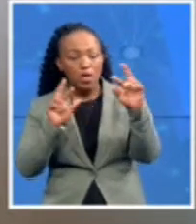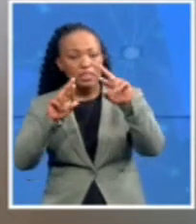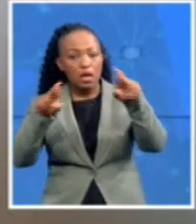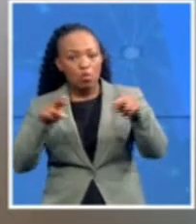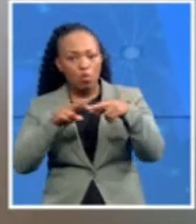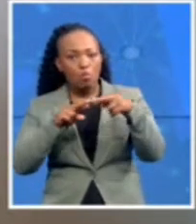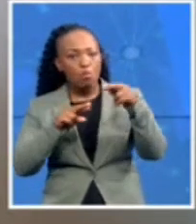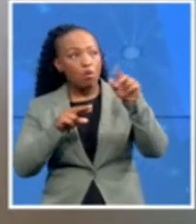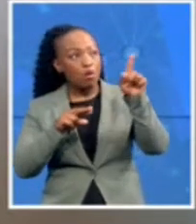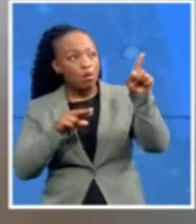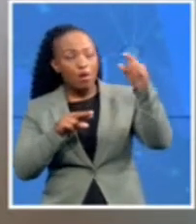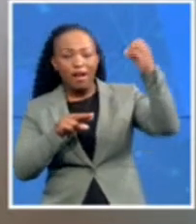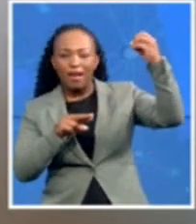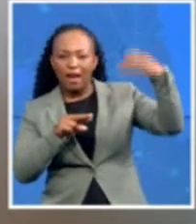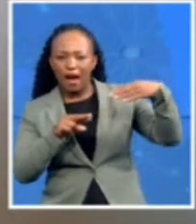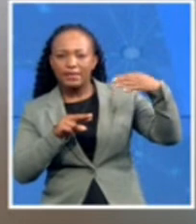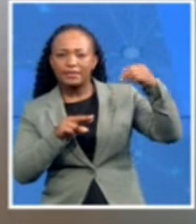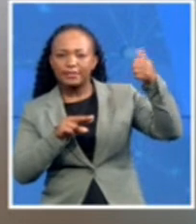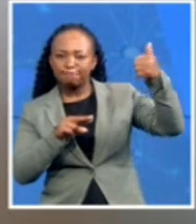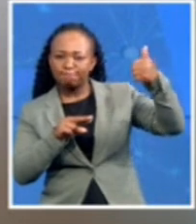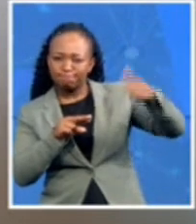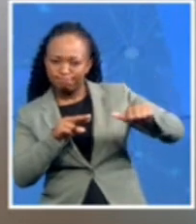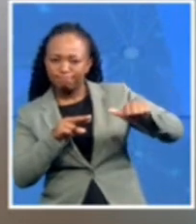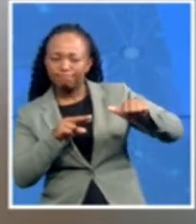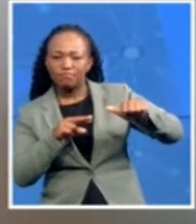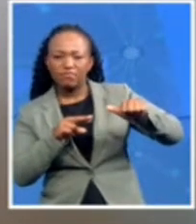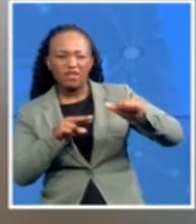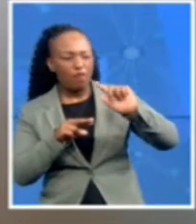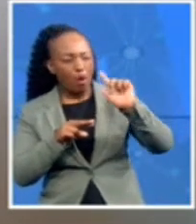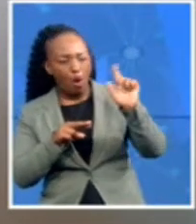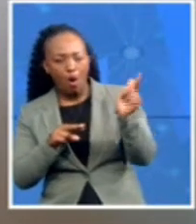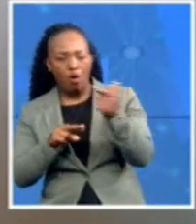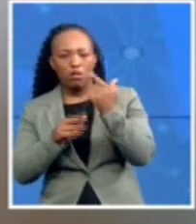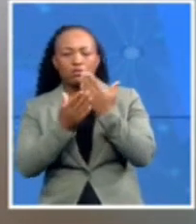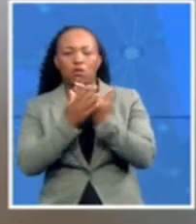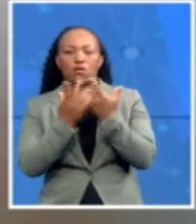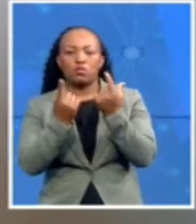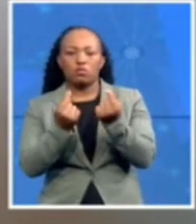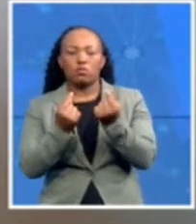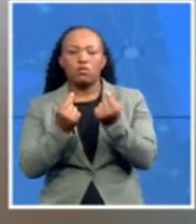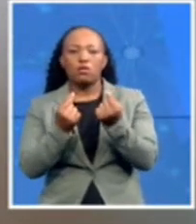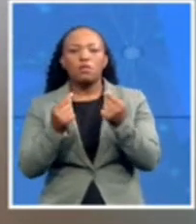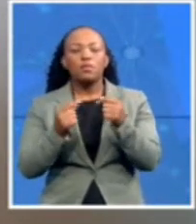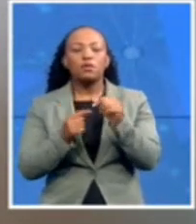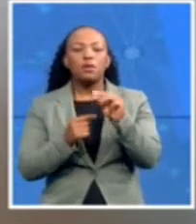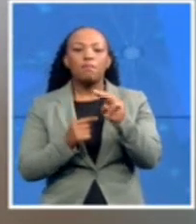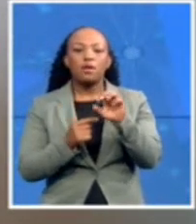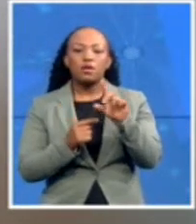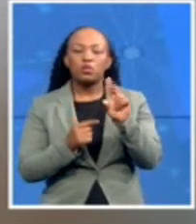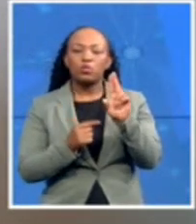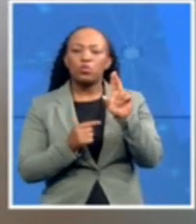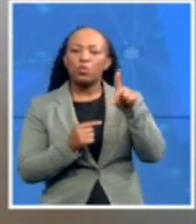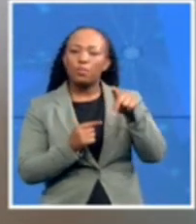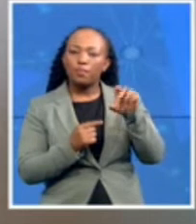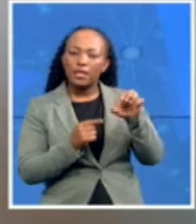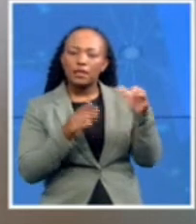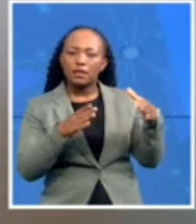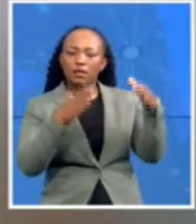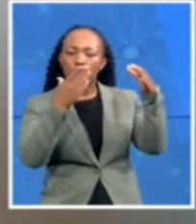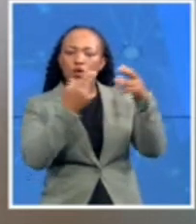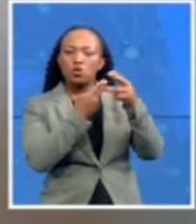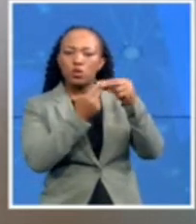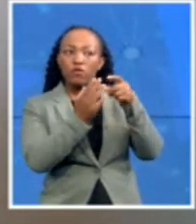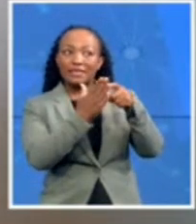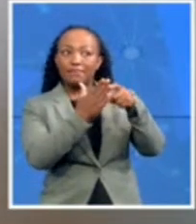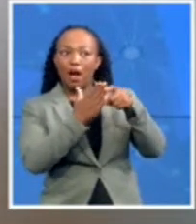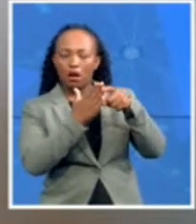that, we would save the equivalent of a Medupi unit in terms of demand on the system. And we believe that this is a